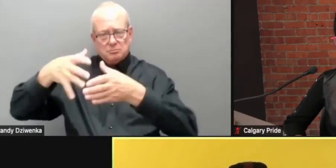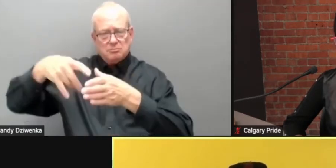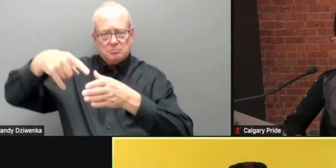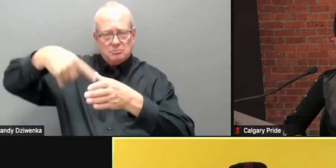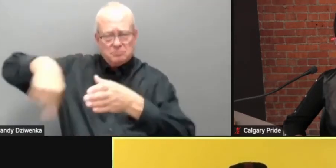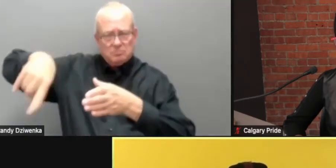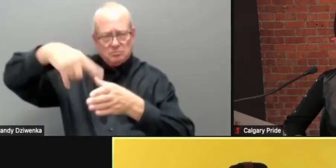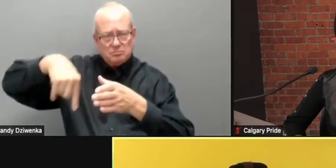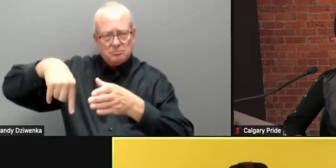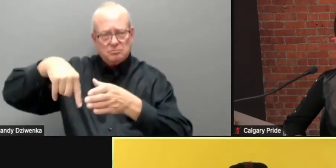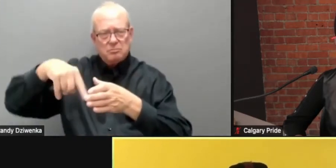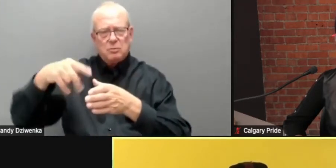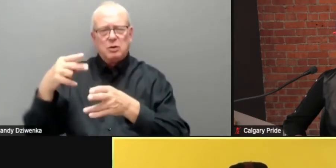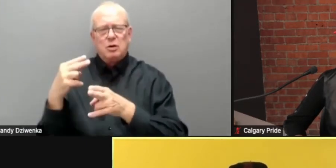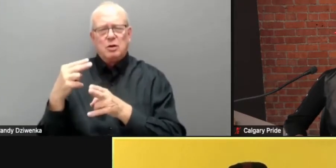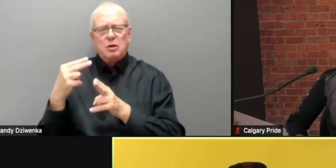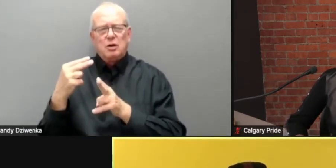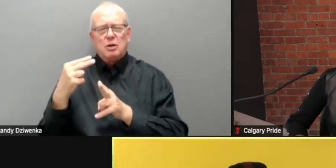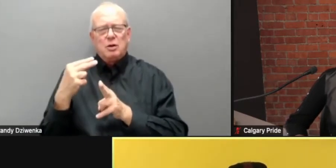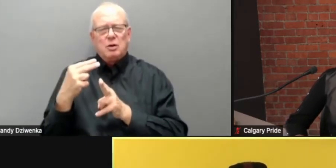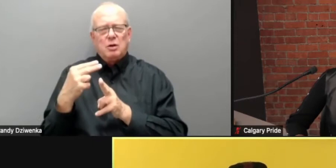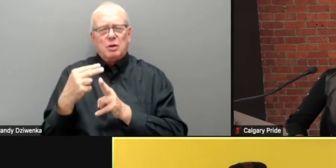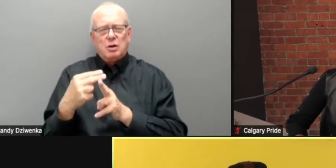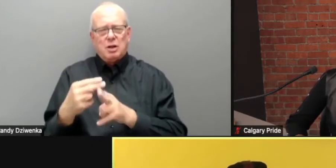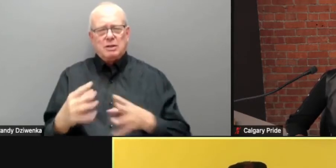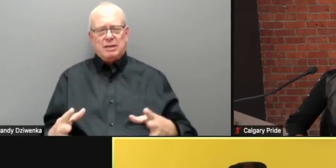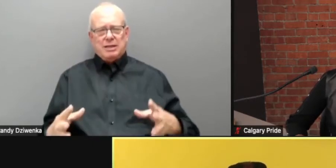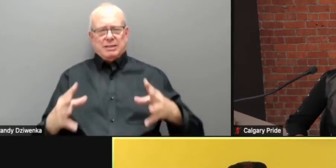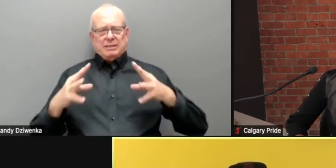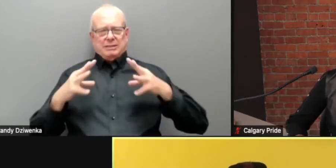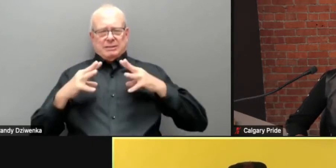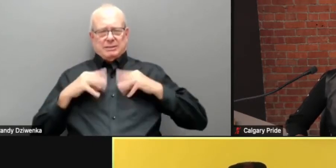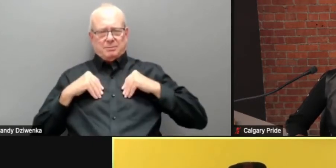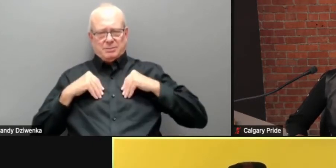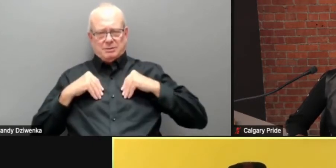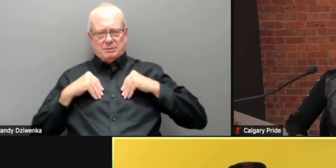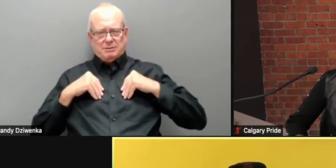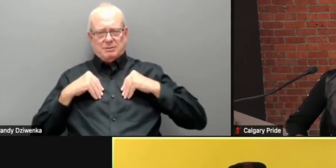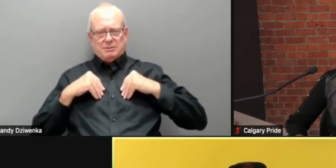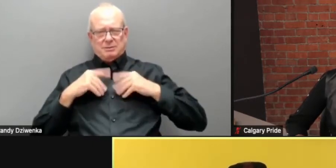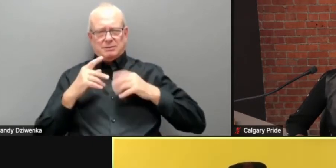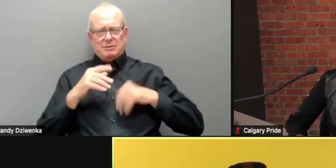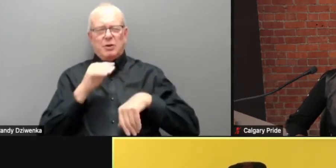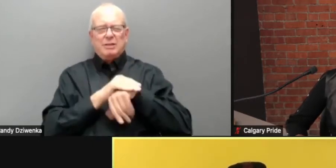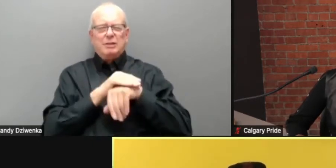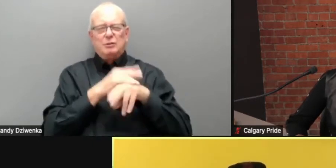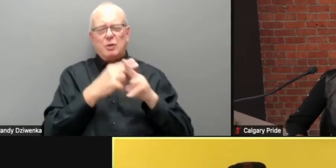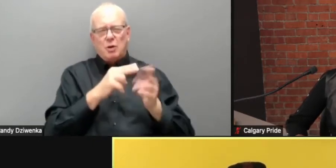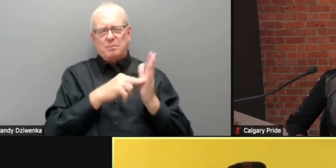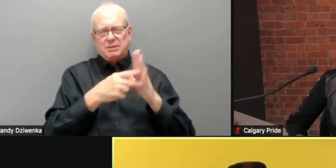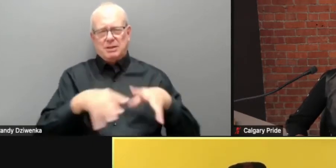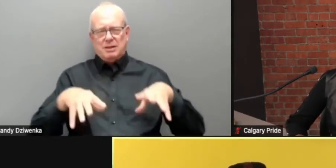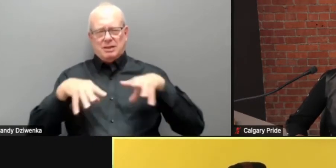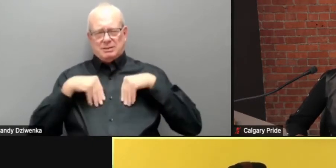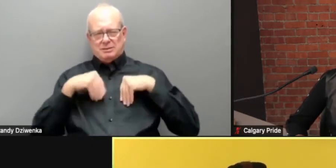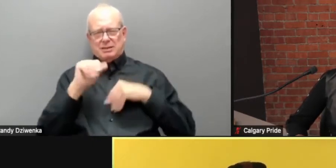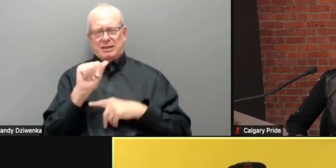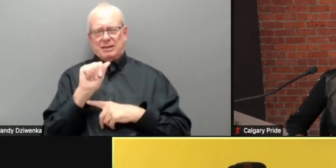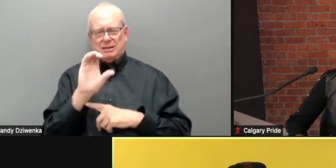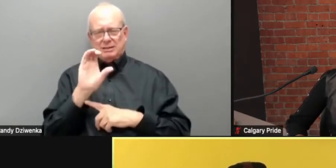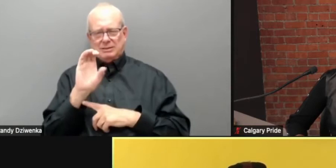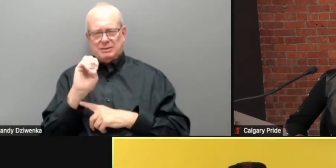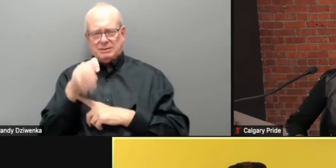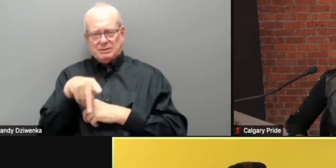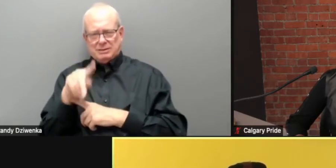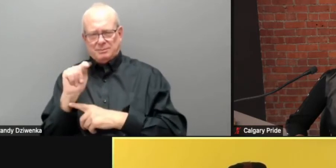Indian word which means acceptance. Then we have mental health practitioners who have decided to support